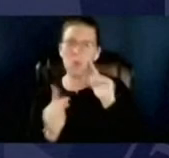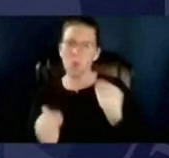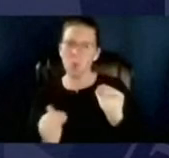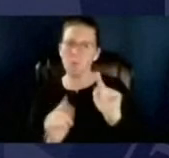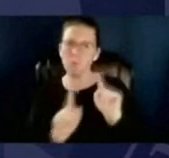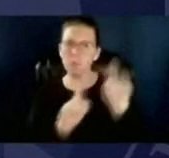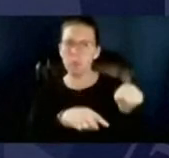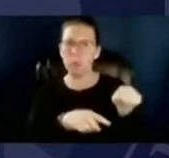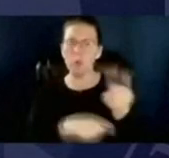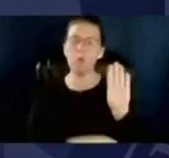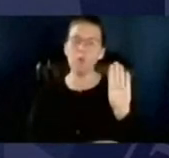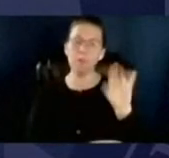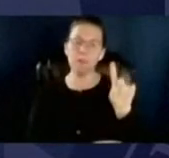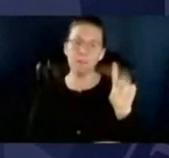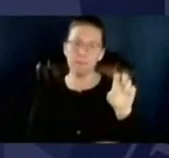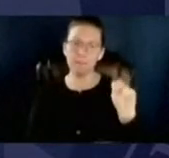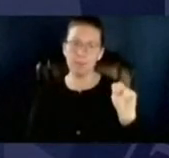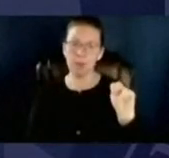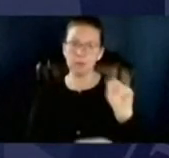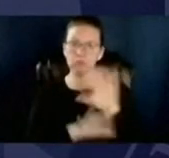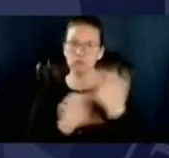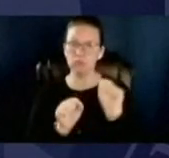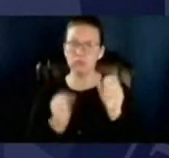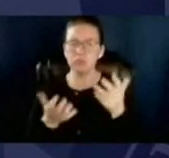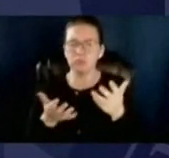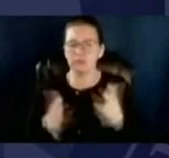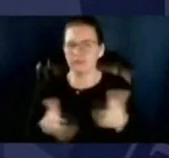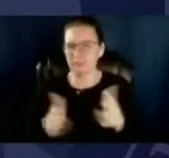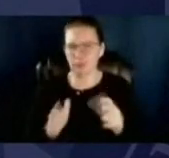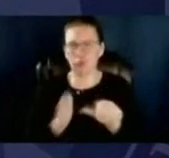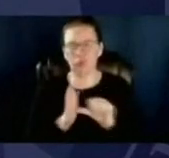President Biden has emphasized